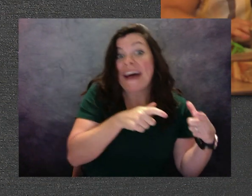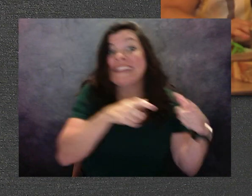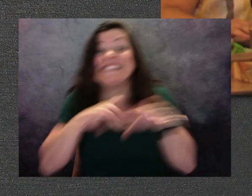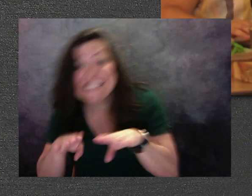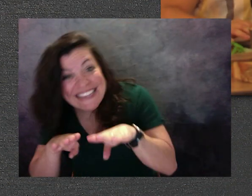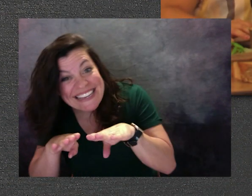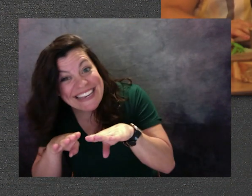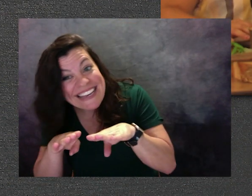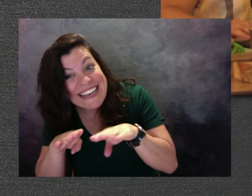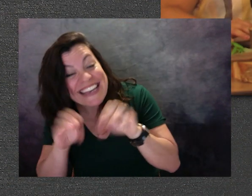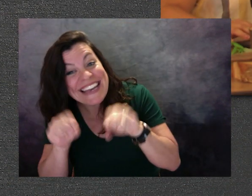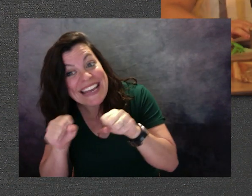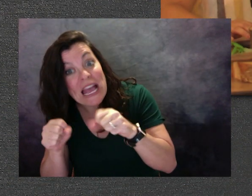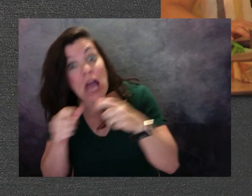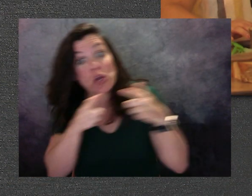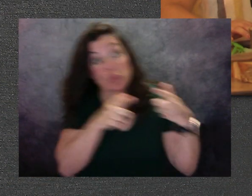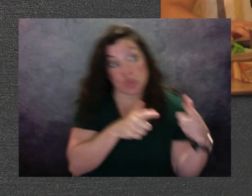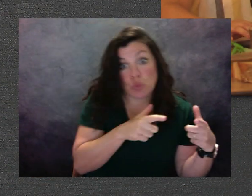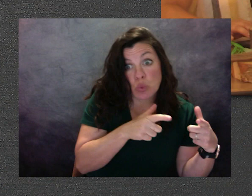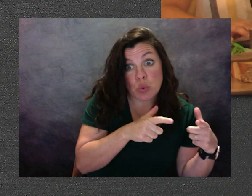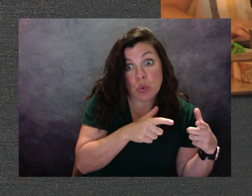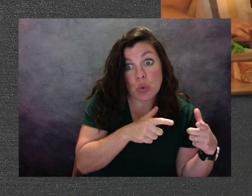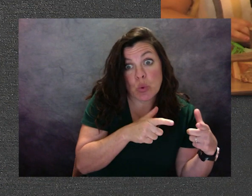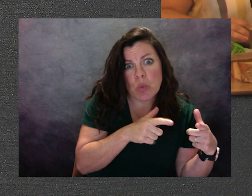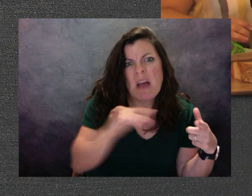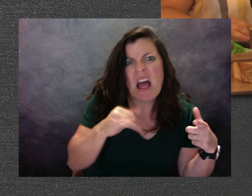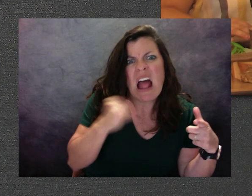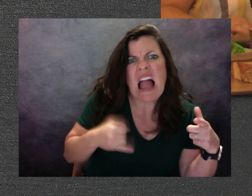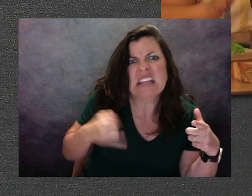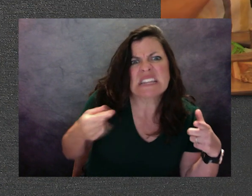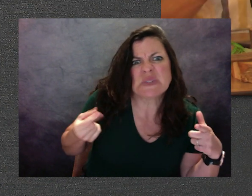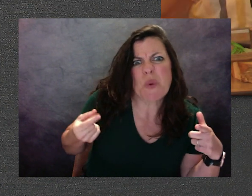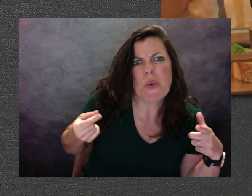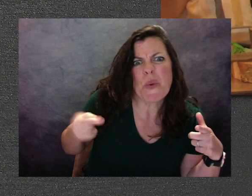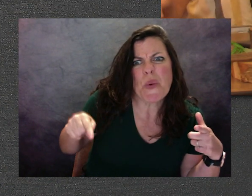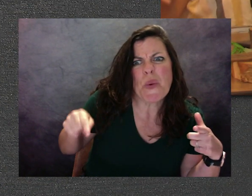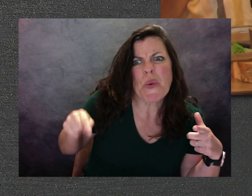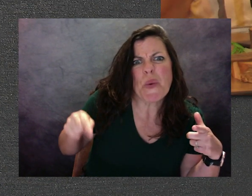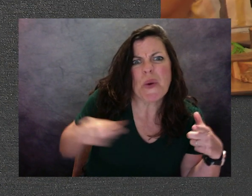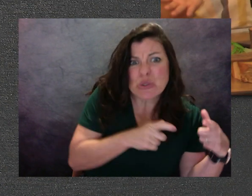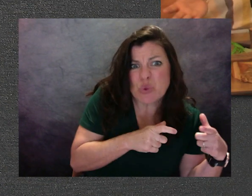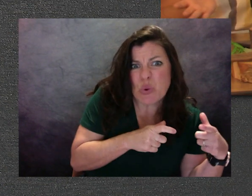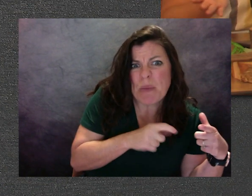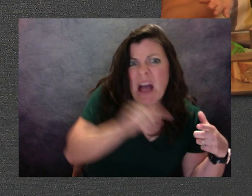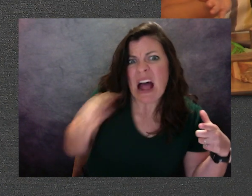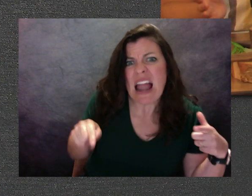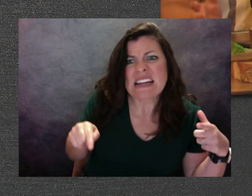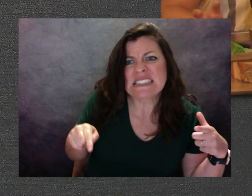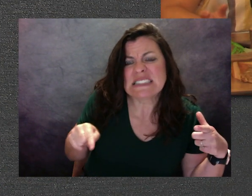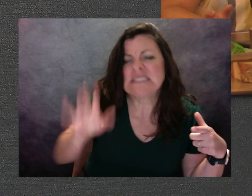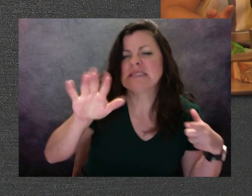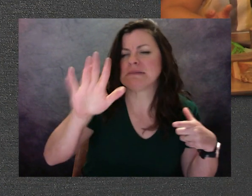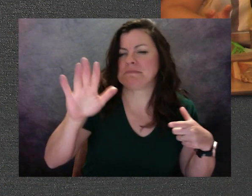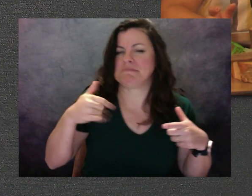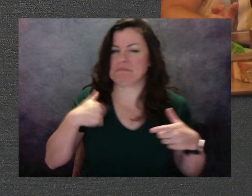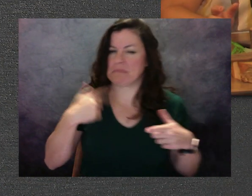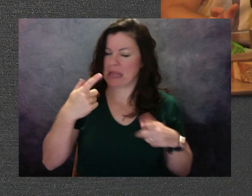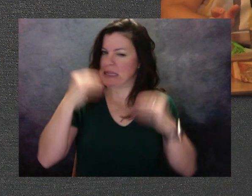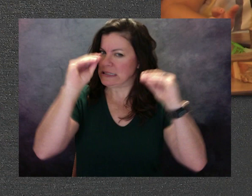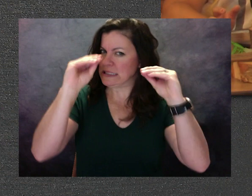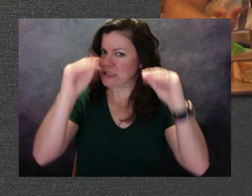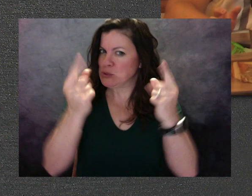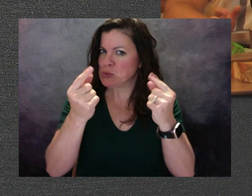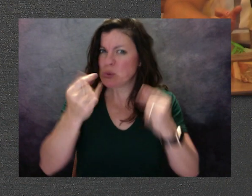What comes after the tube? You know what? I'm gonna teach you a trick. If you ever forget about patterns, you can always